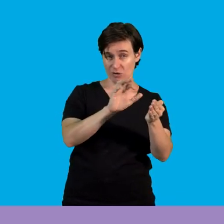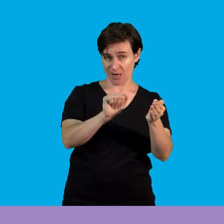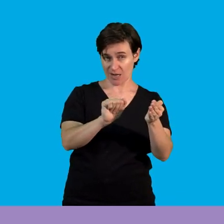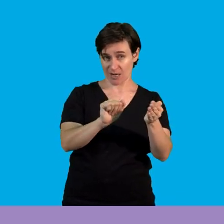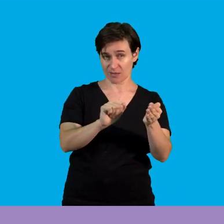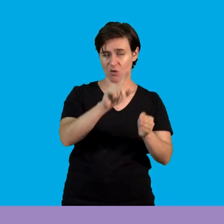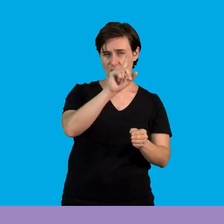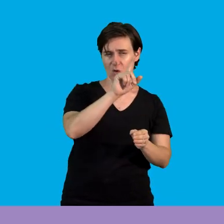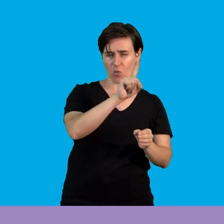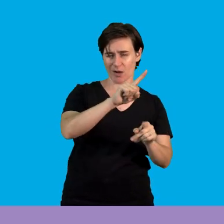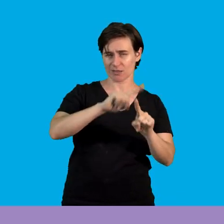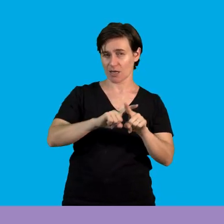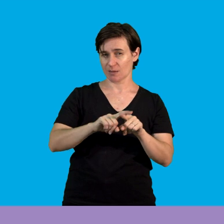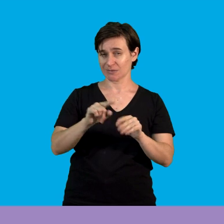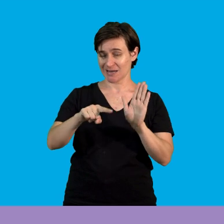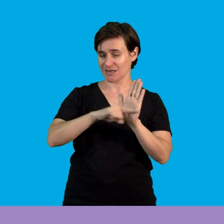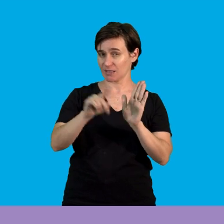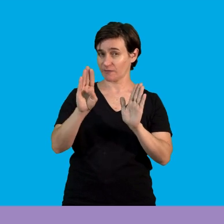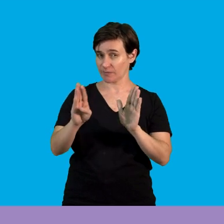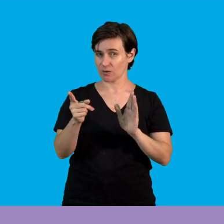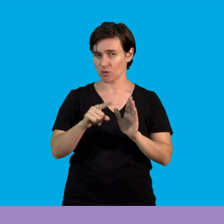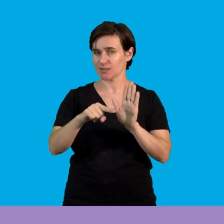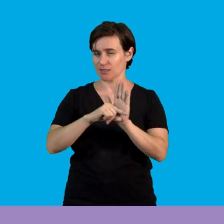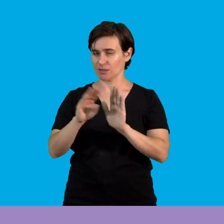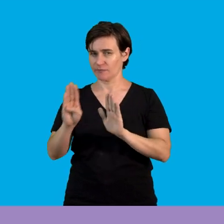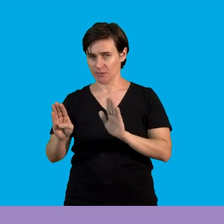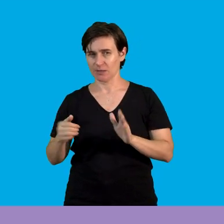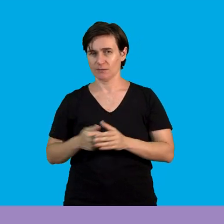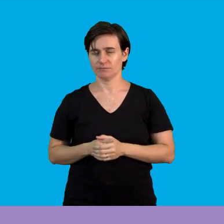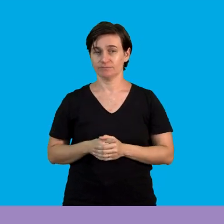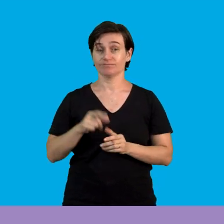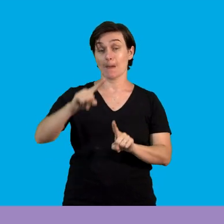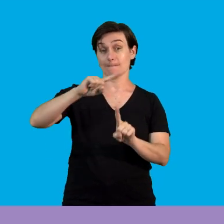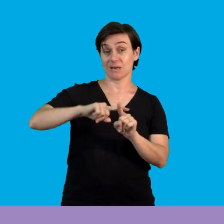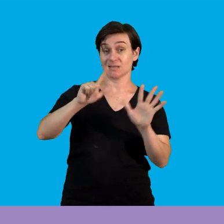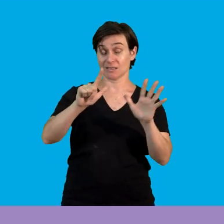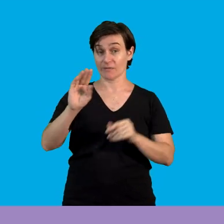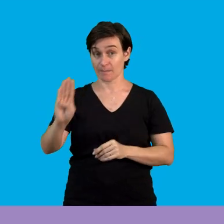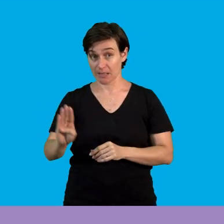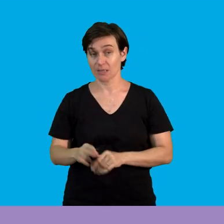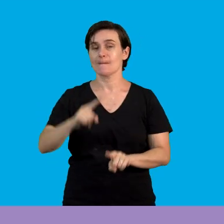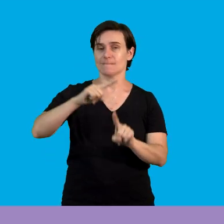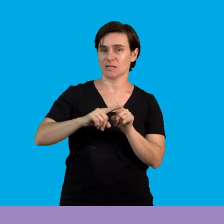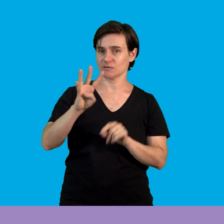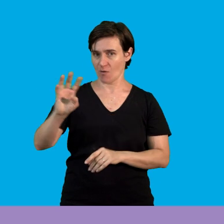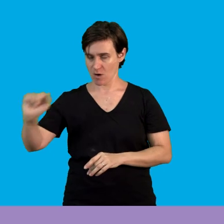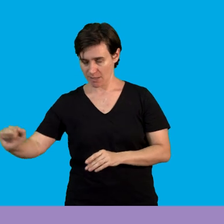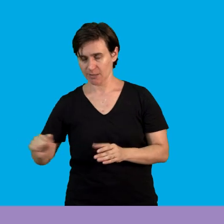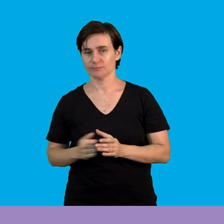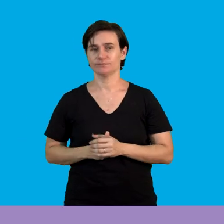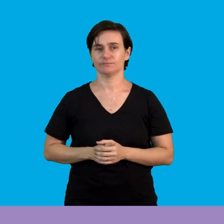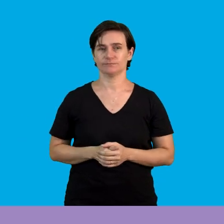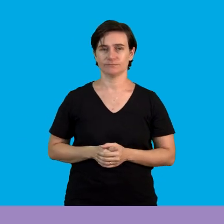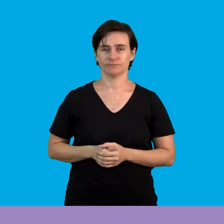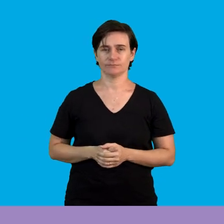gives us 3a. 1 multiplied by negative b becomes negative b plus 7b